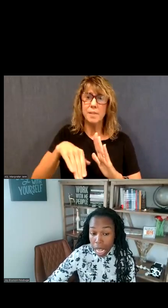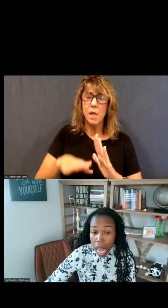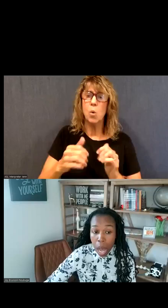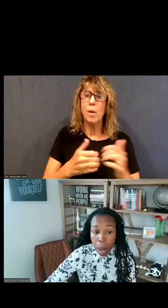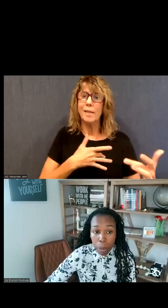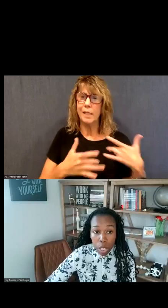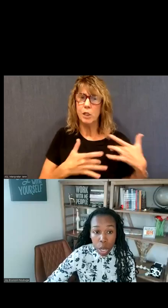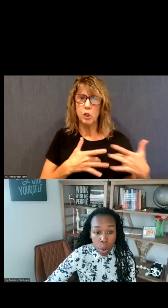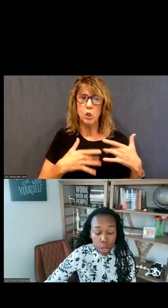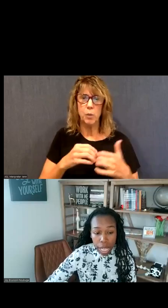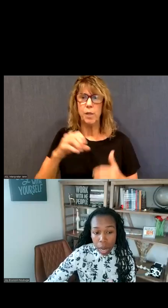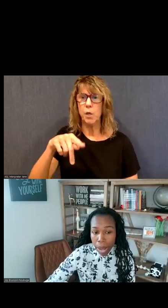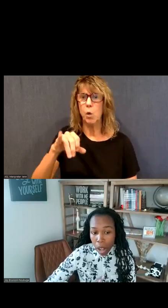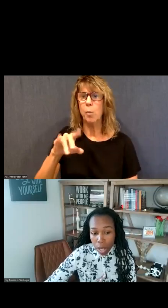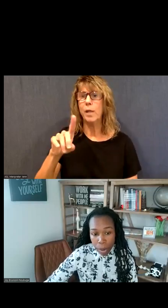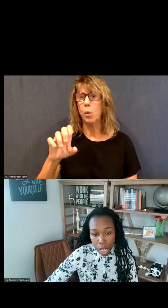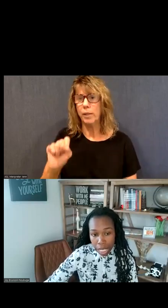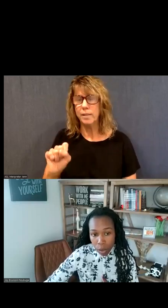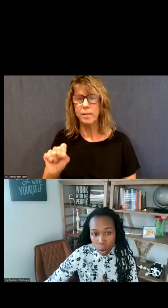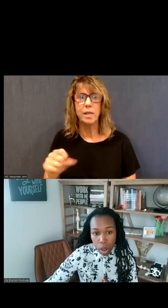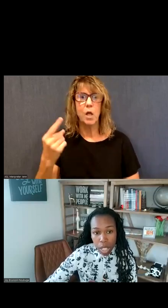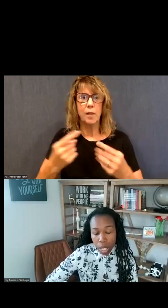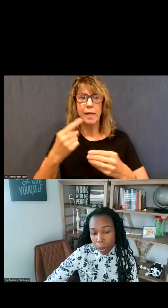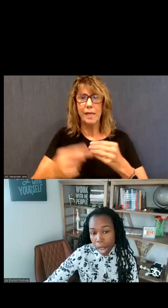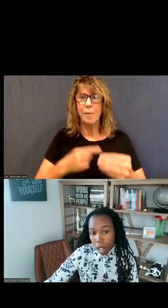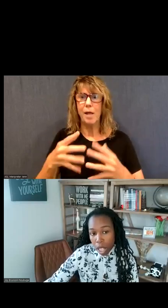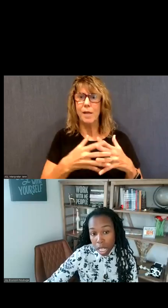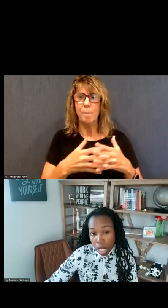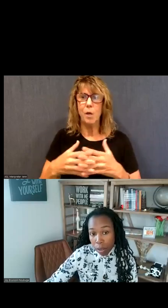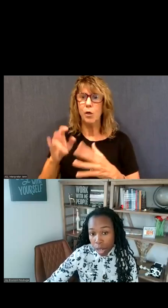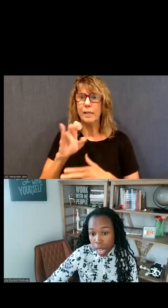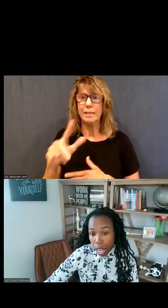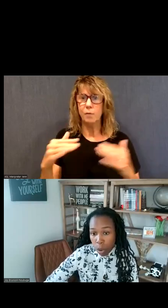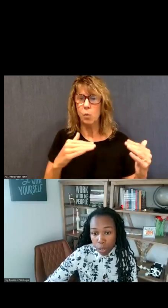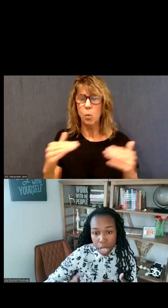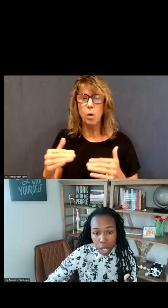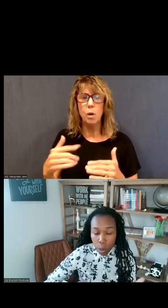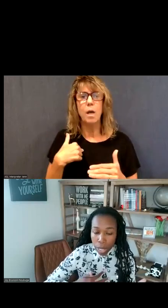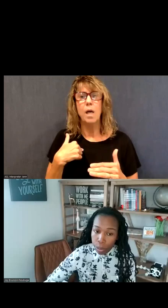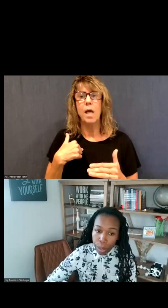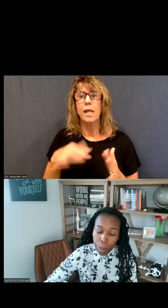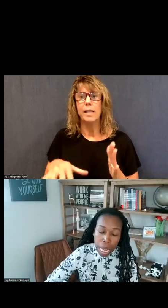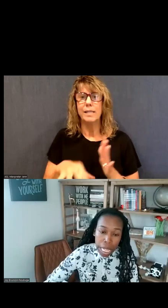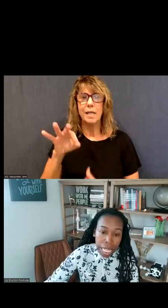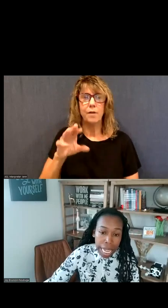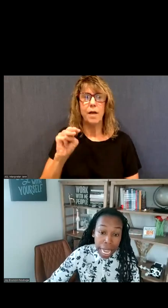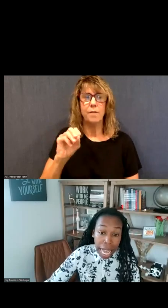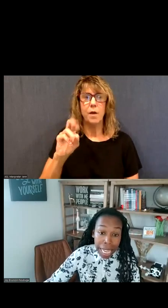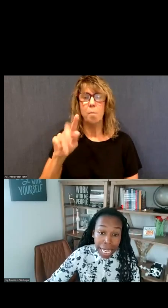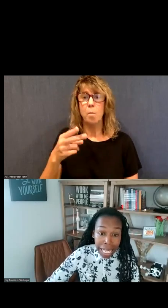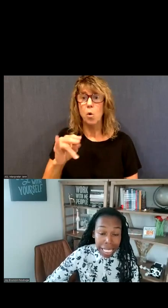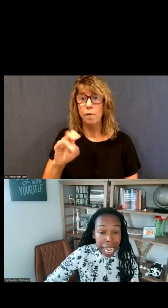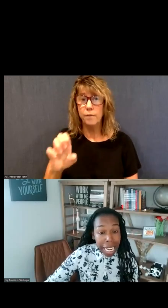opioids. So thinking about the American Civil War, thinking about the discovery of morphine going through